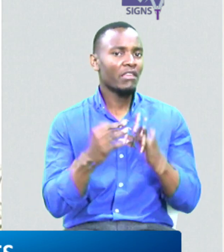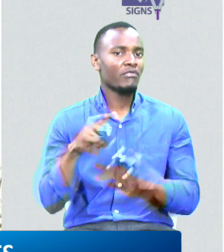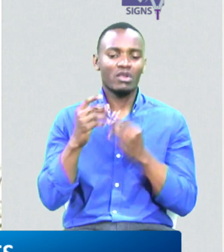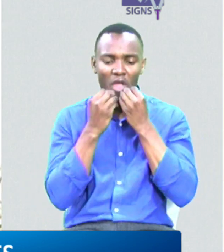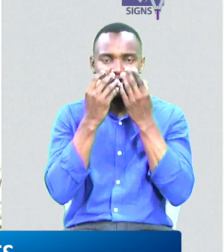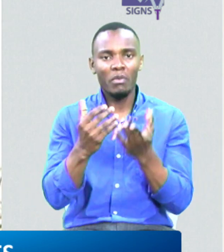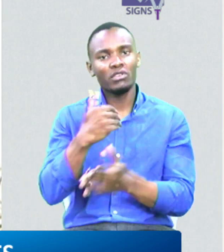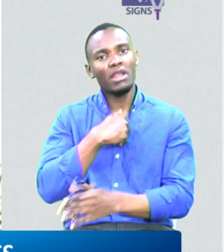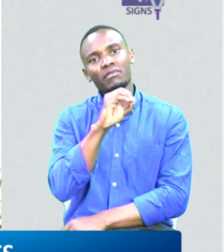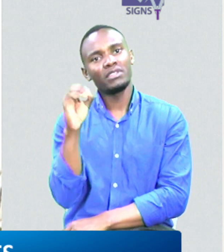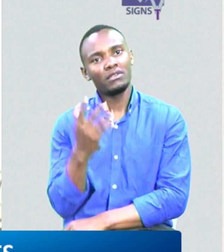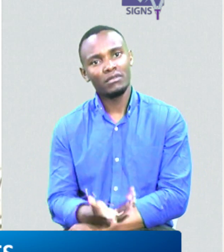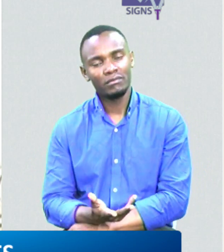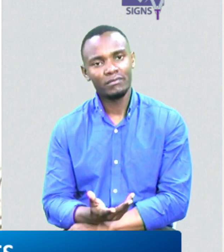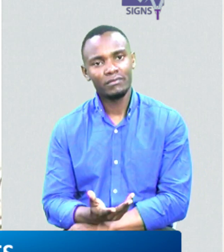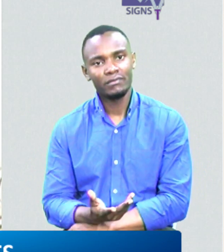you in your ministry,